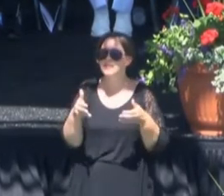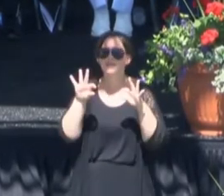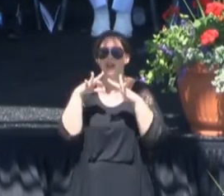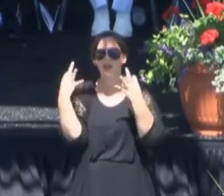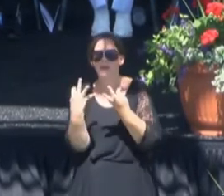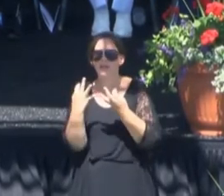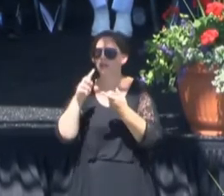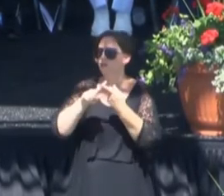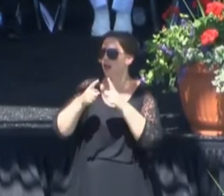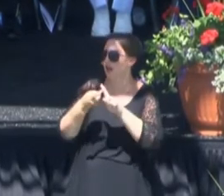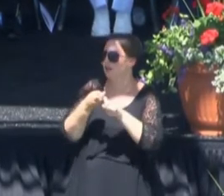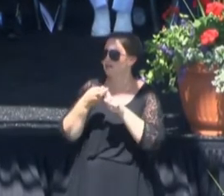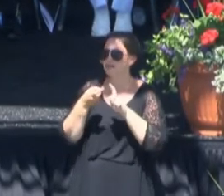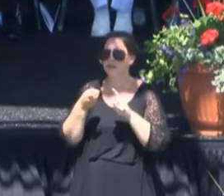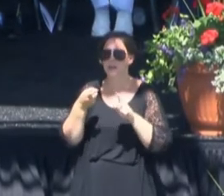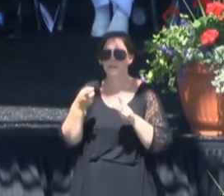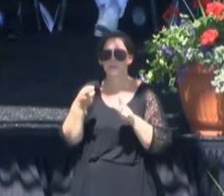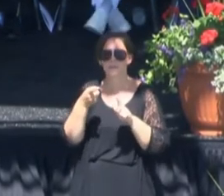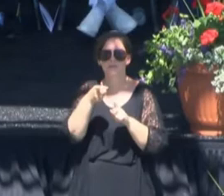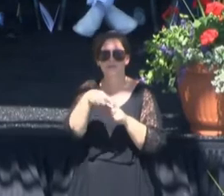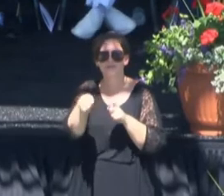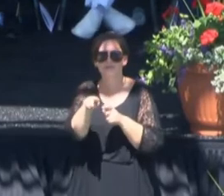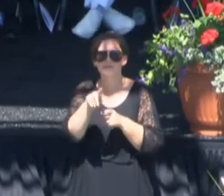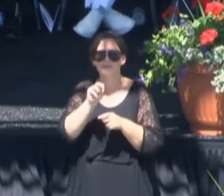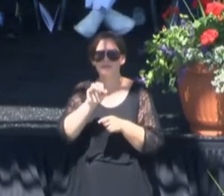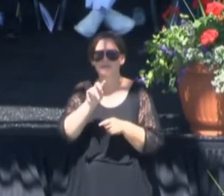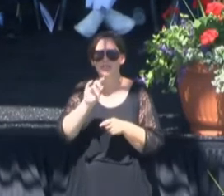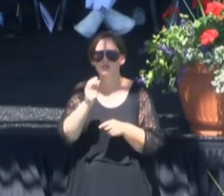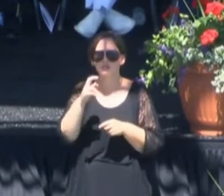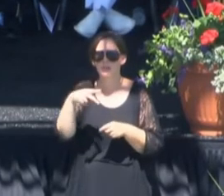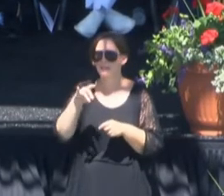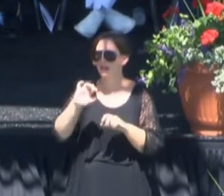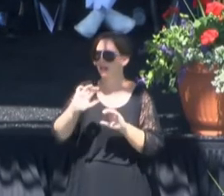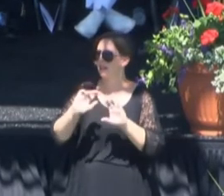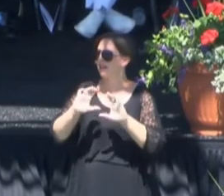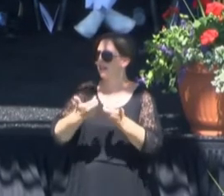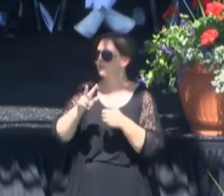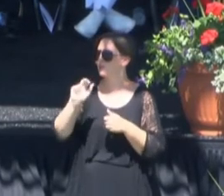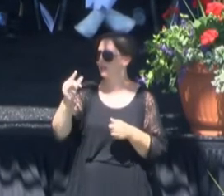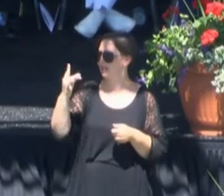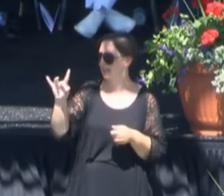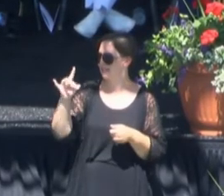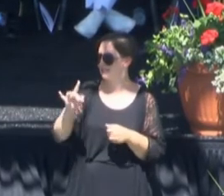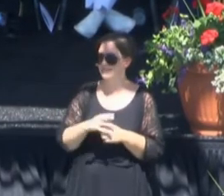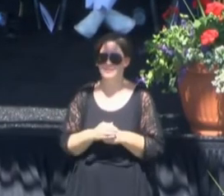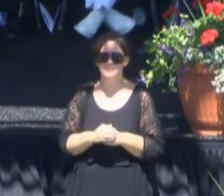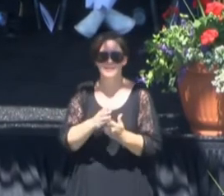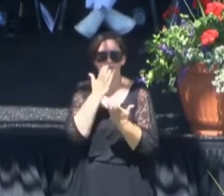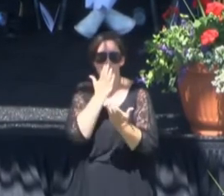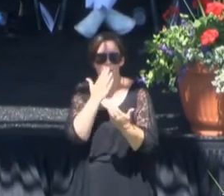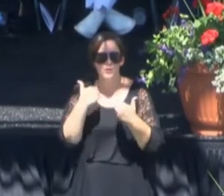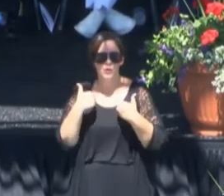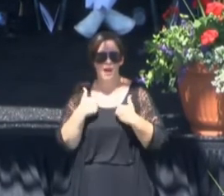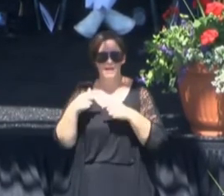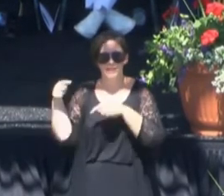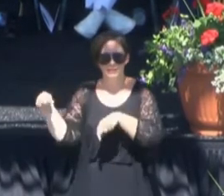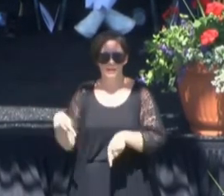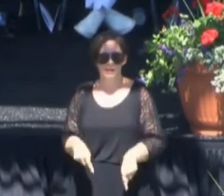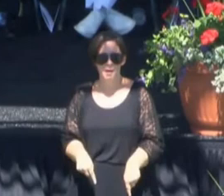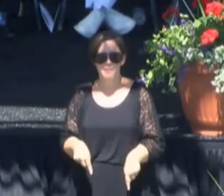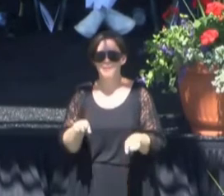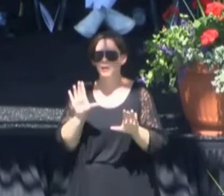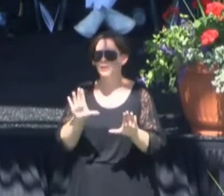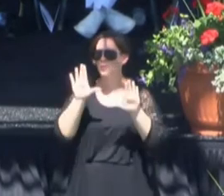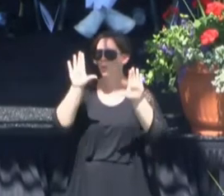family, friends, midshipmen, and the class of 2018. Thank you for having me here on this